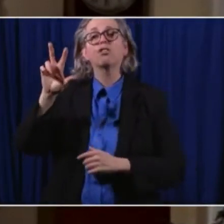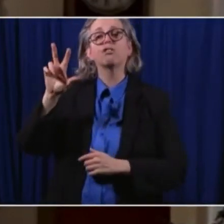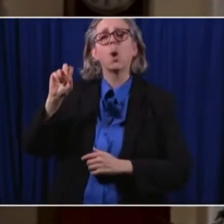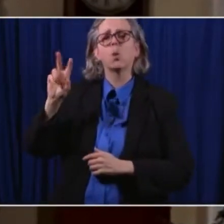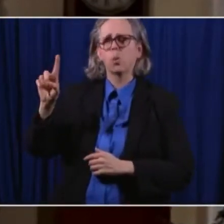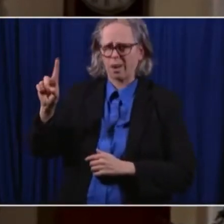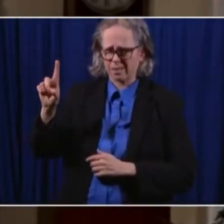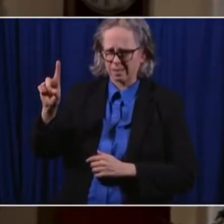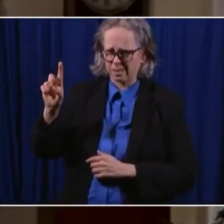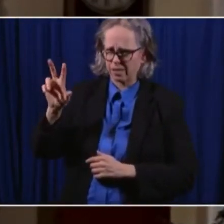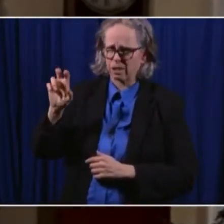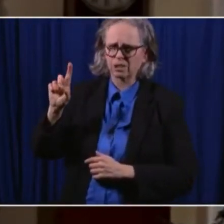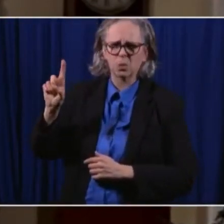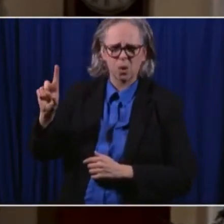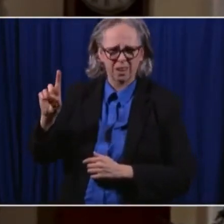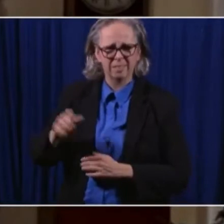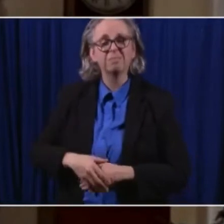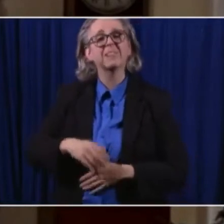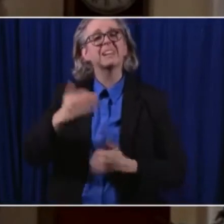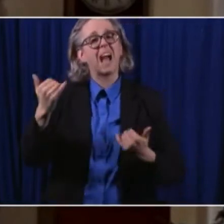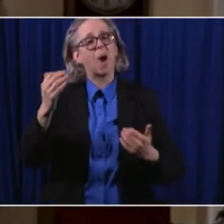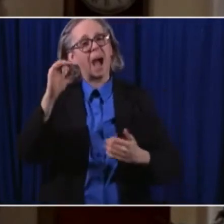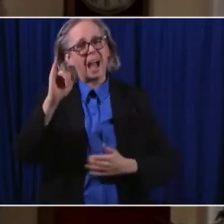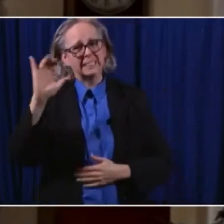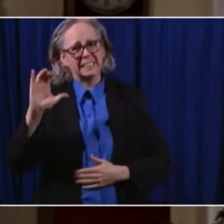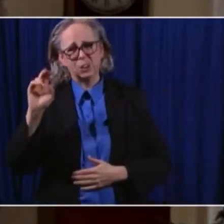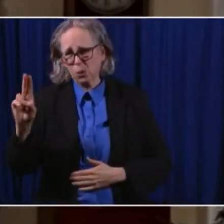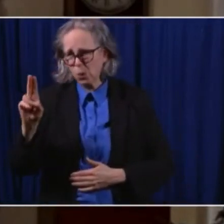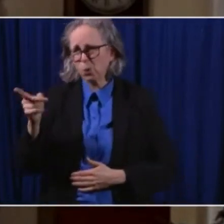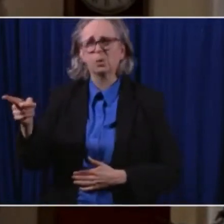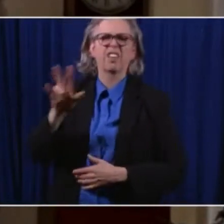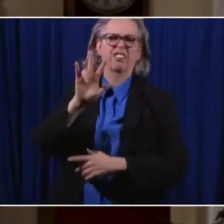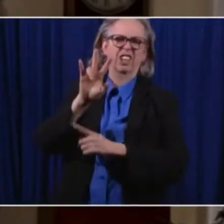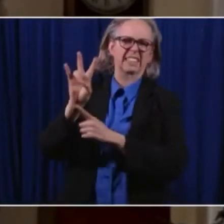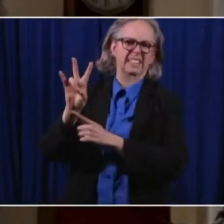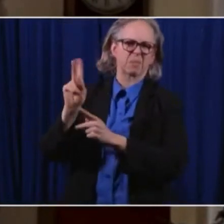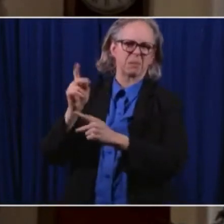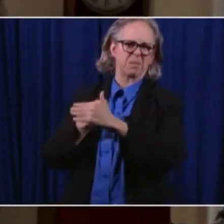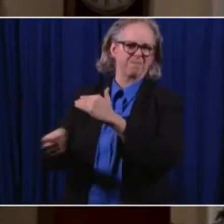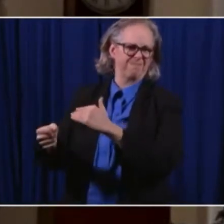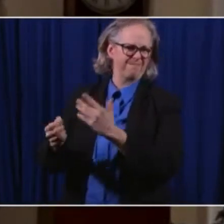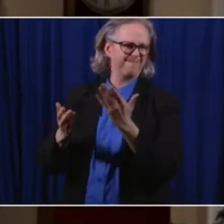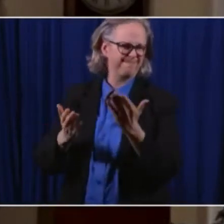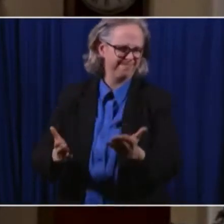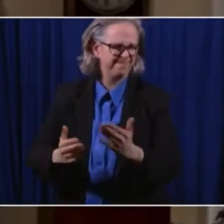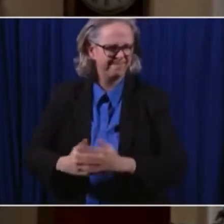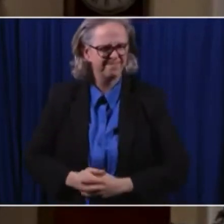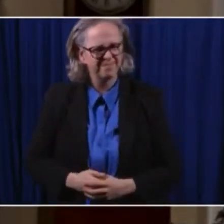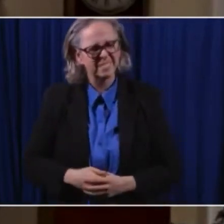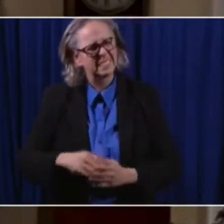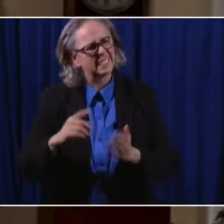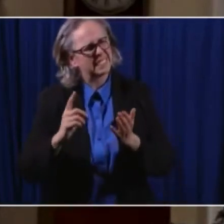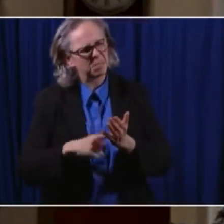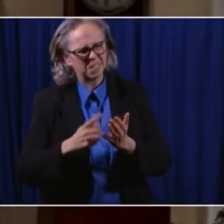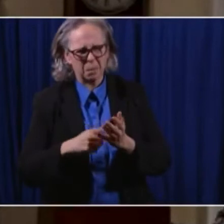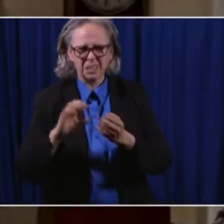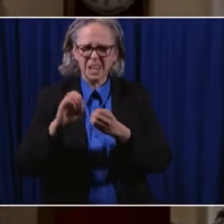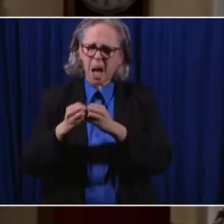hours. Again, you know, it's best to look at the kind of the long term. Some days are up, some days are different. Sometimes Mondays